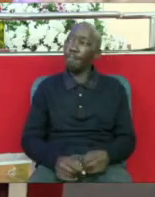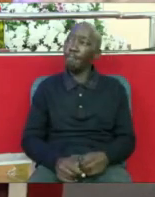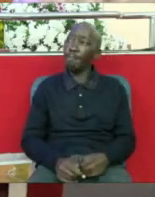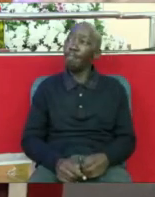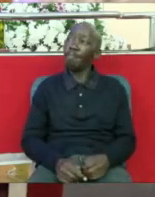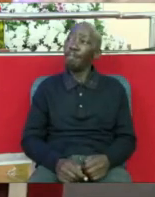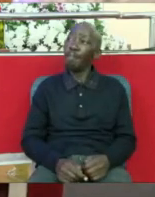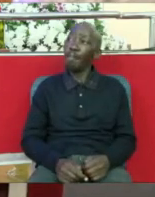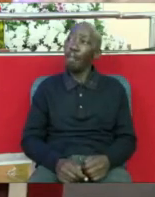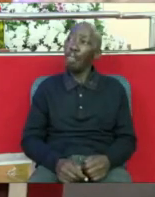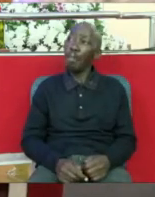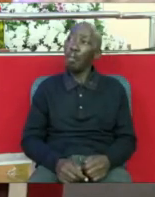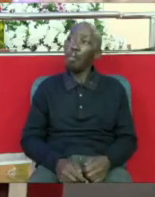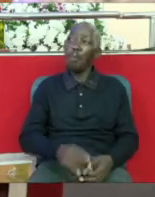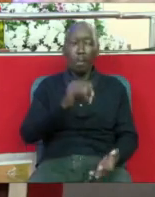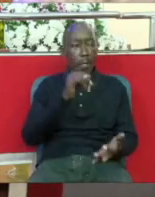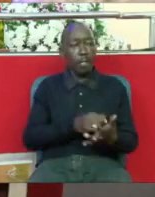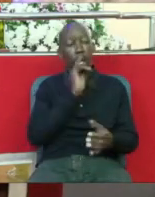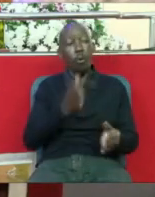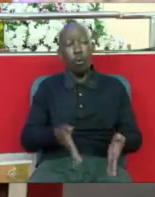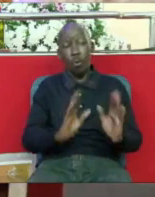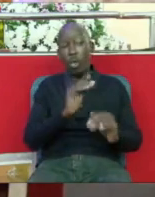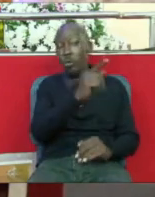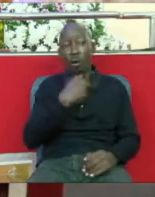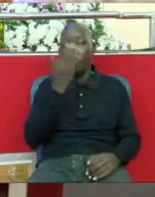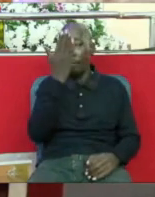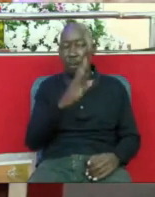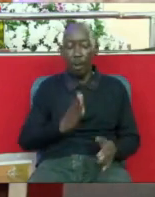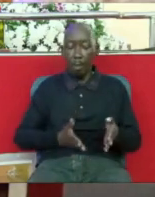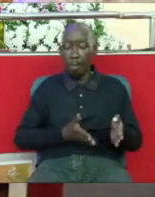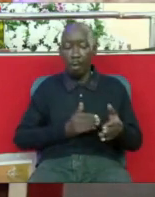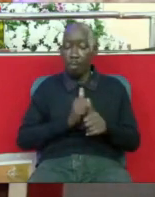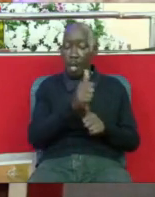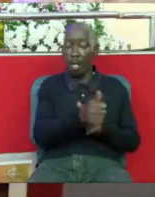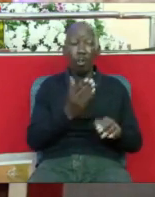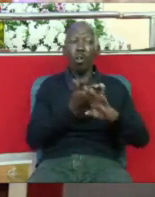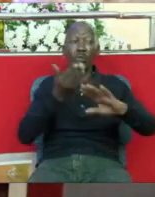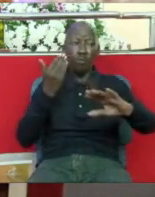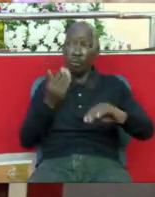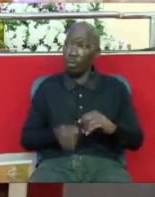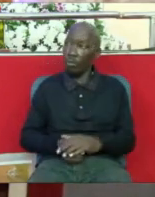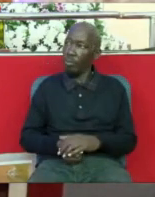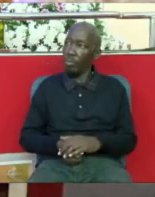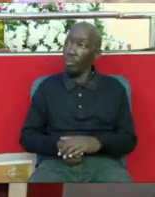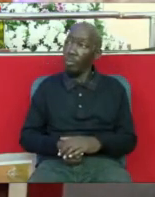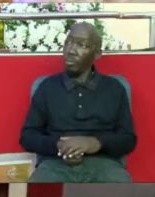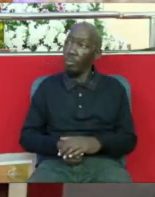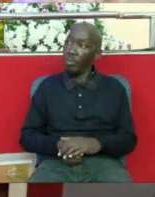nyingi. It's a way you have not passed before. Ni njia ambayo haujapitia hapo awali.